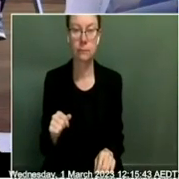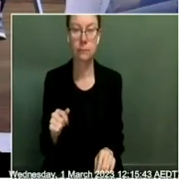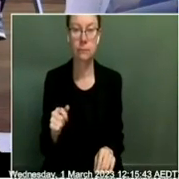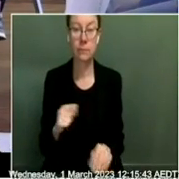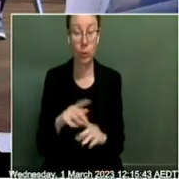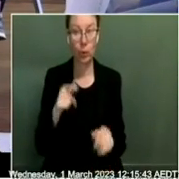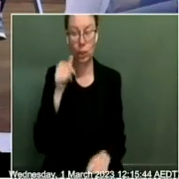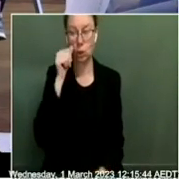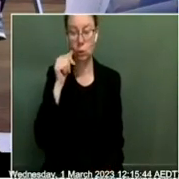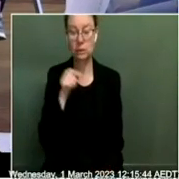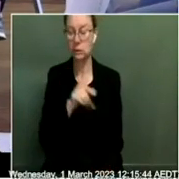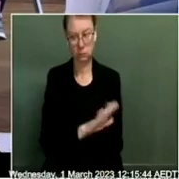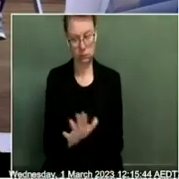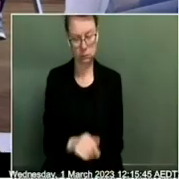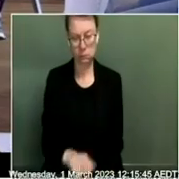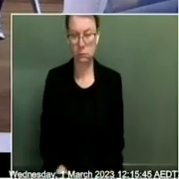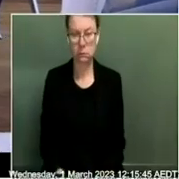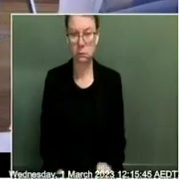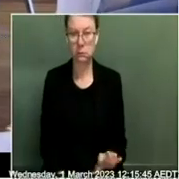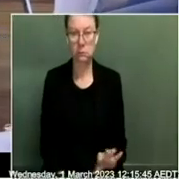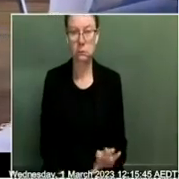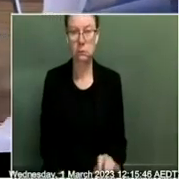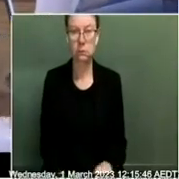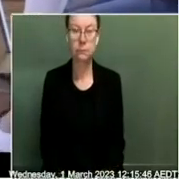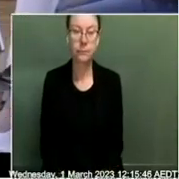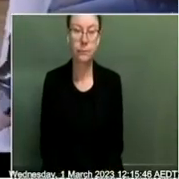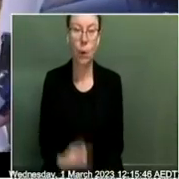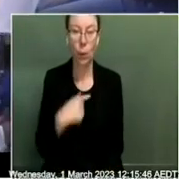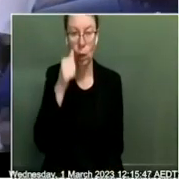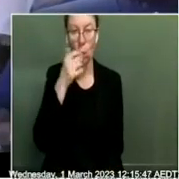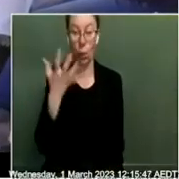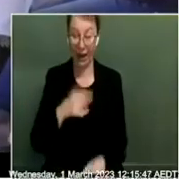And we know where that... And we're still...